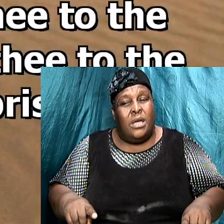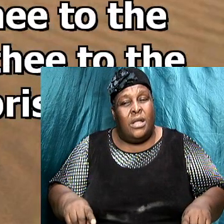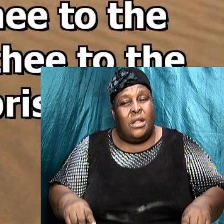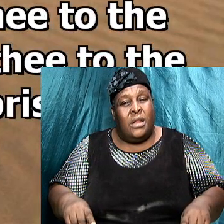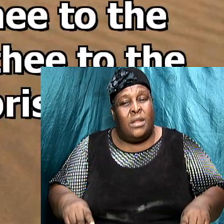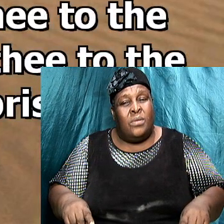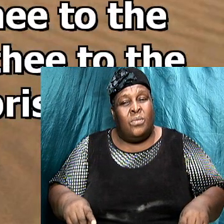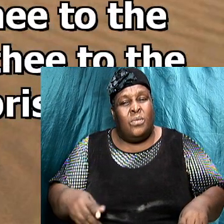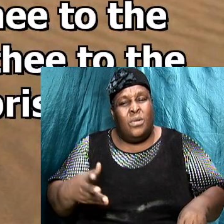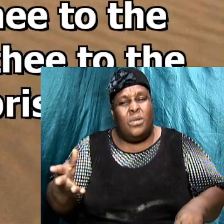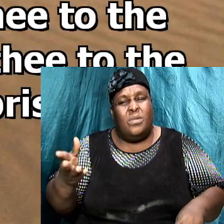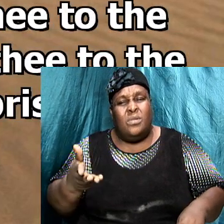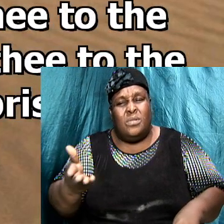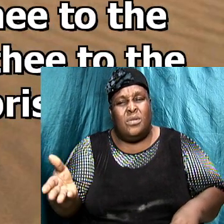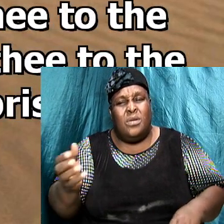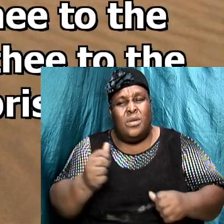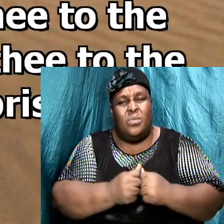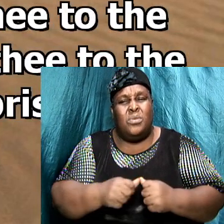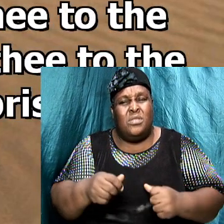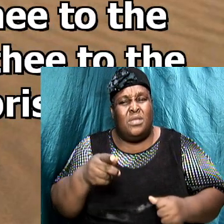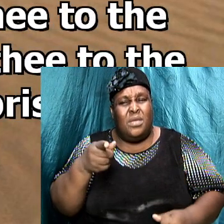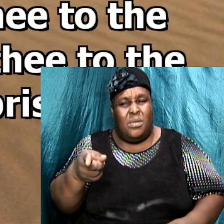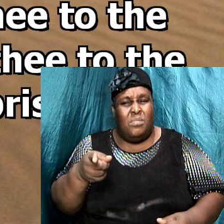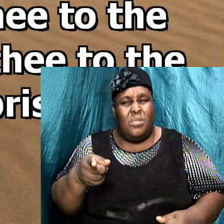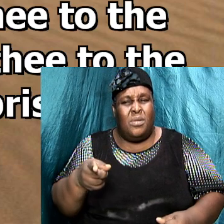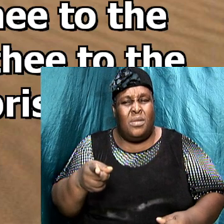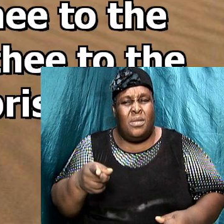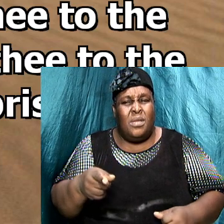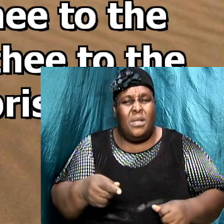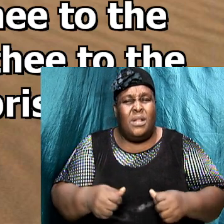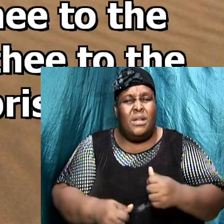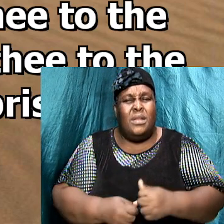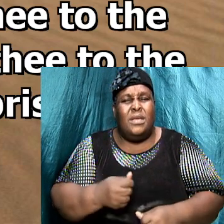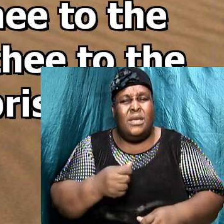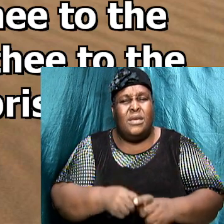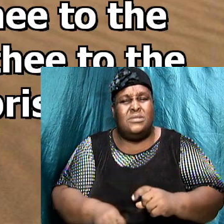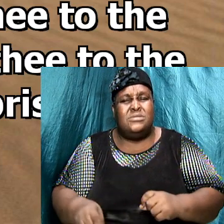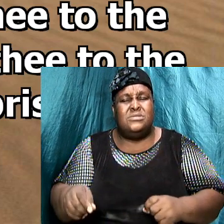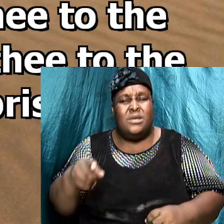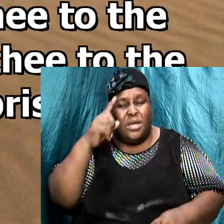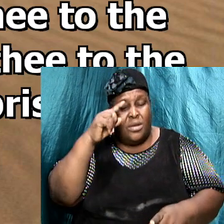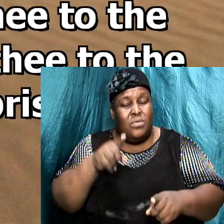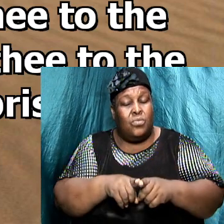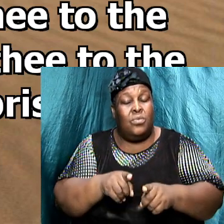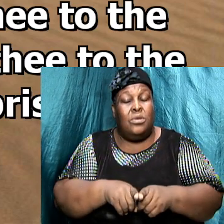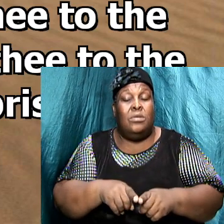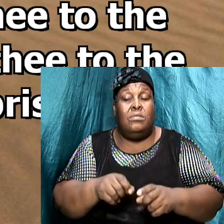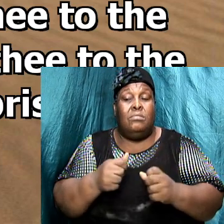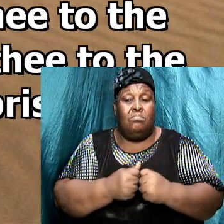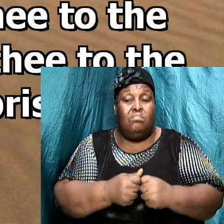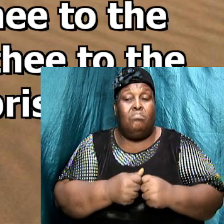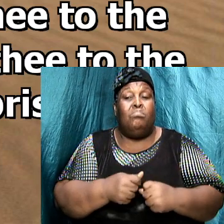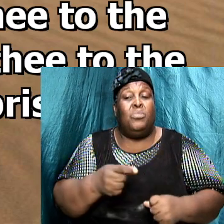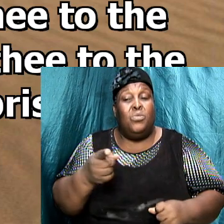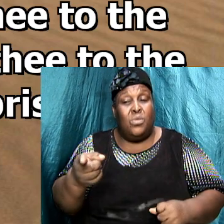whilst thou art there with the adversary, with your adversary. Agree with him.